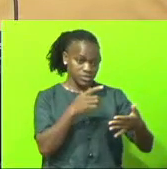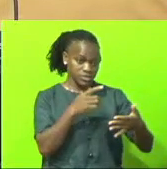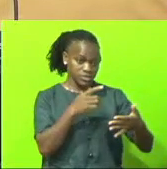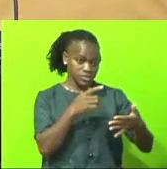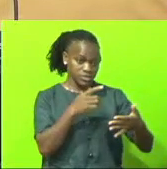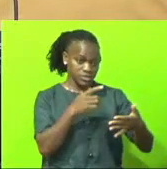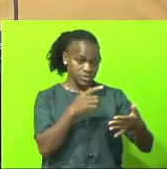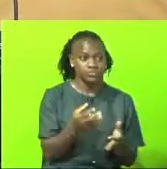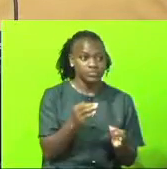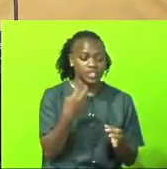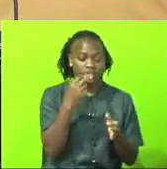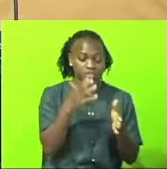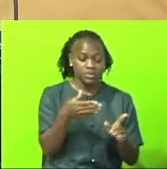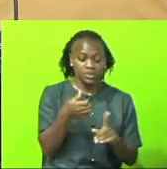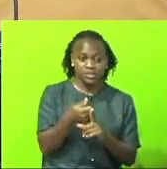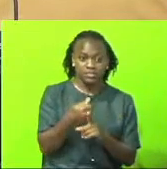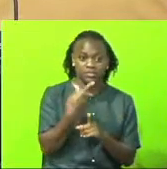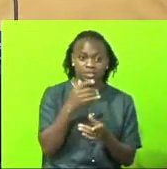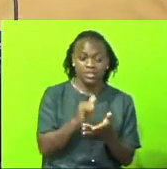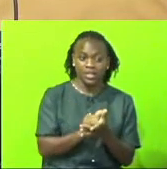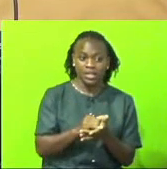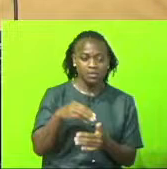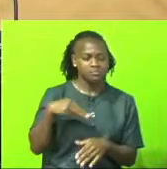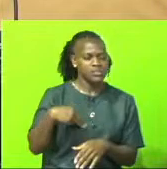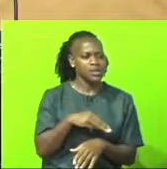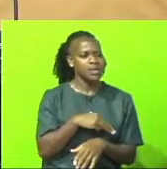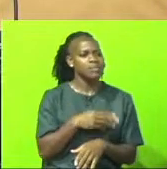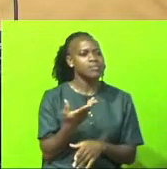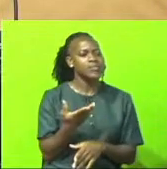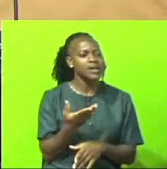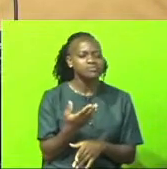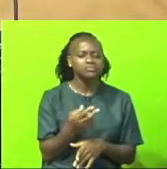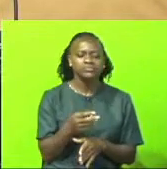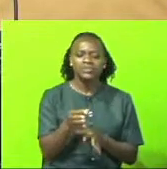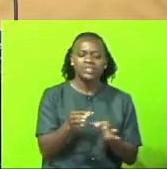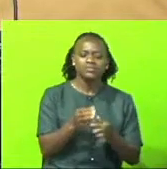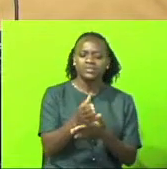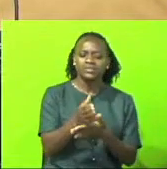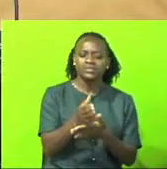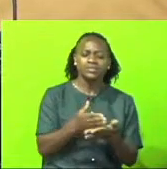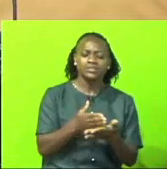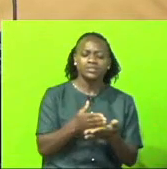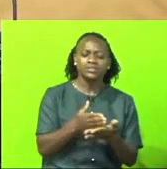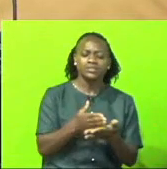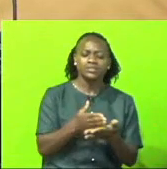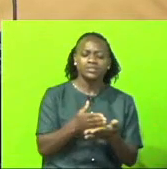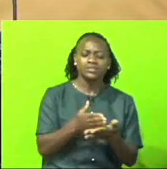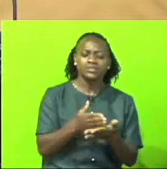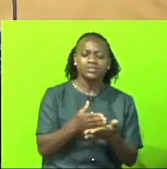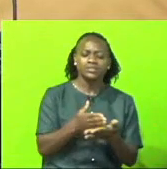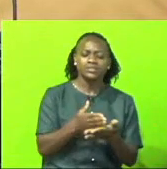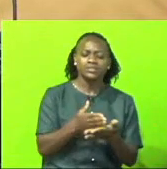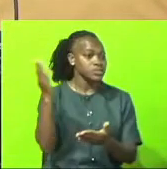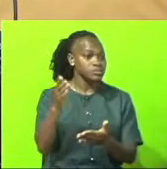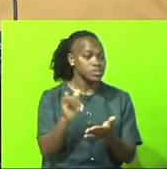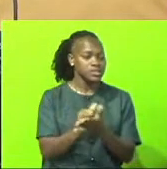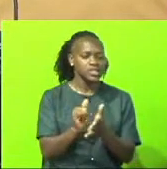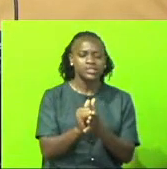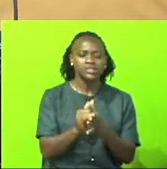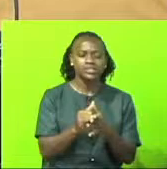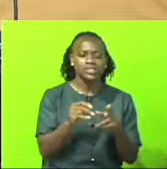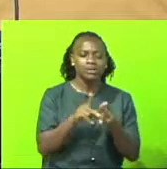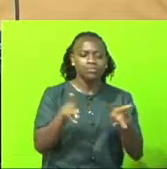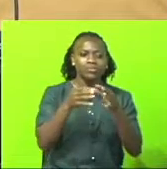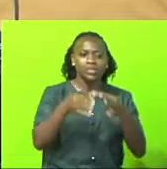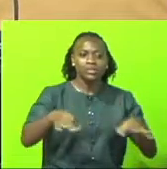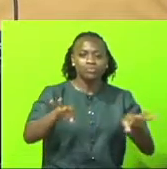Mr. Speaker, a member may explain a matter of personal nature or make a statement on a matter of urgent public importance at